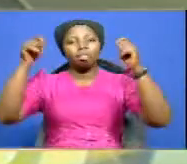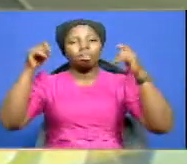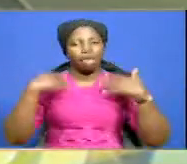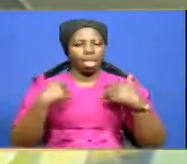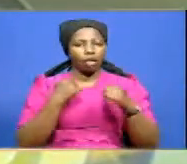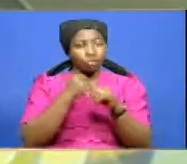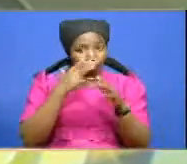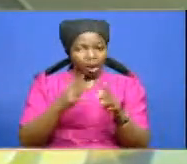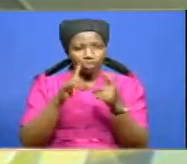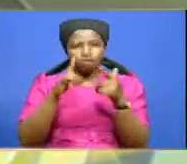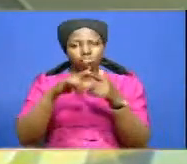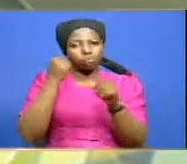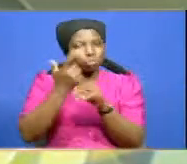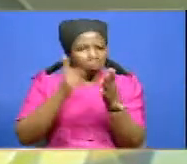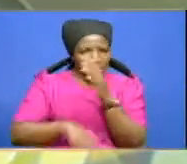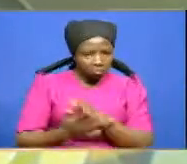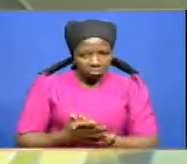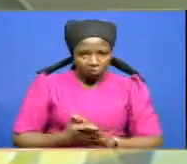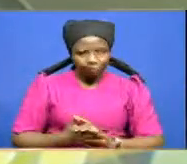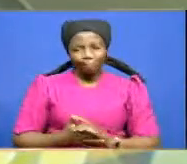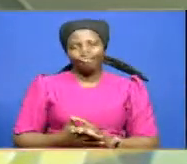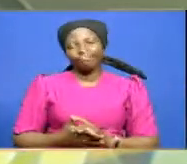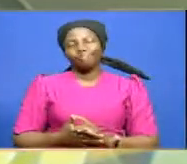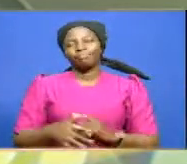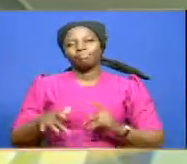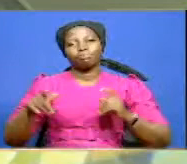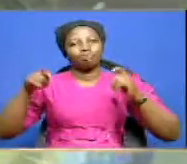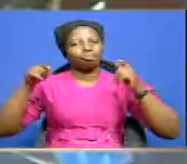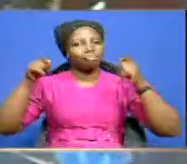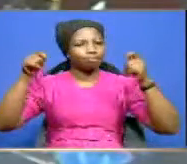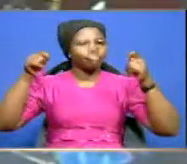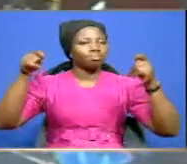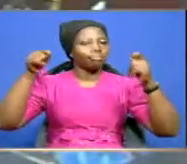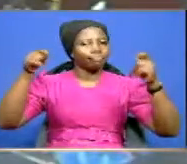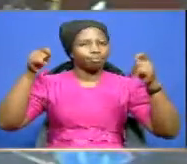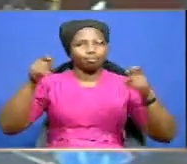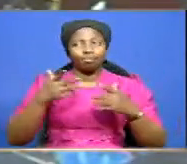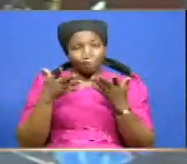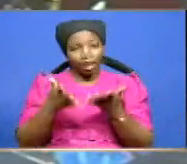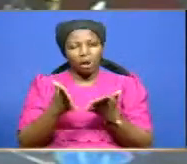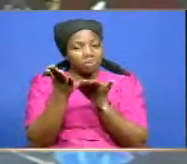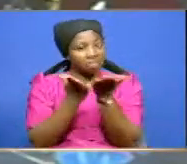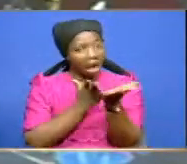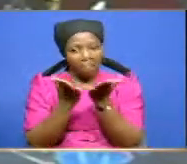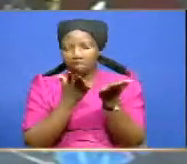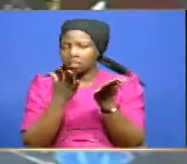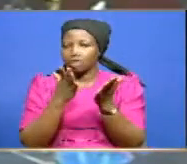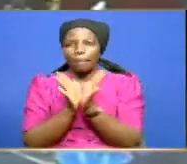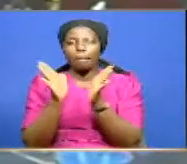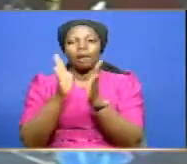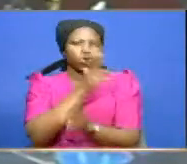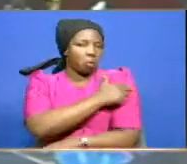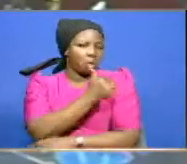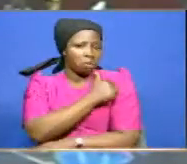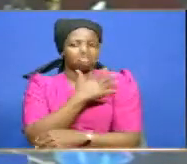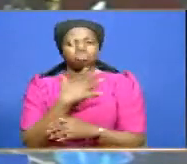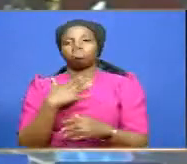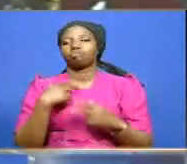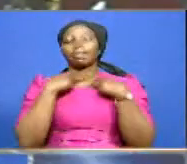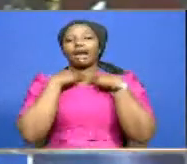down tools, totally paralyzing service in public health institution. The Kenya